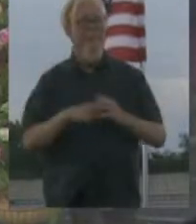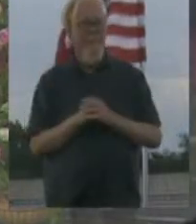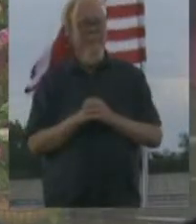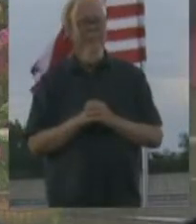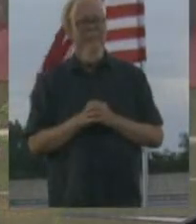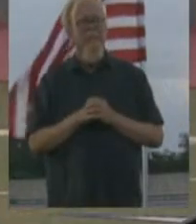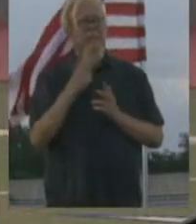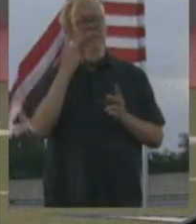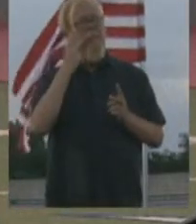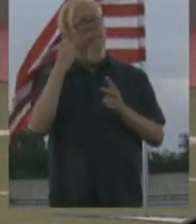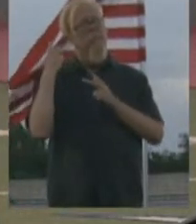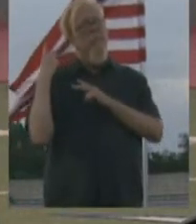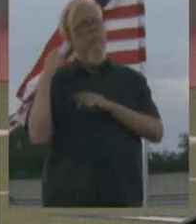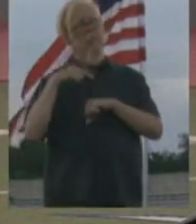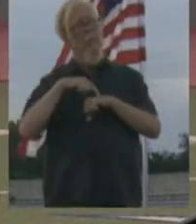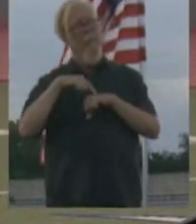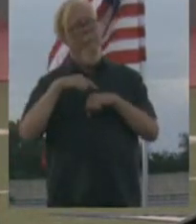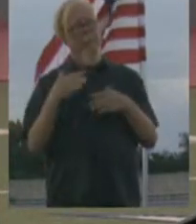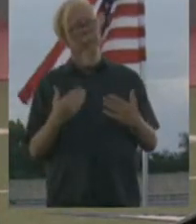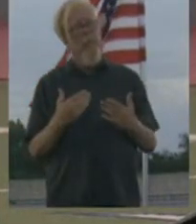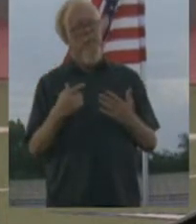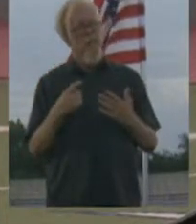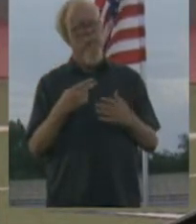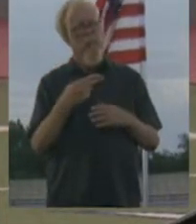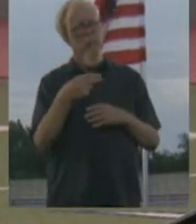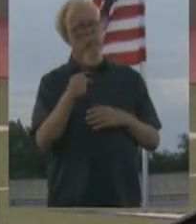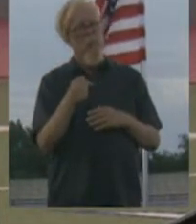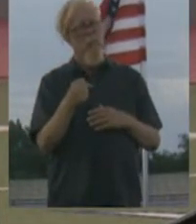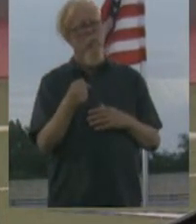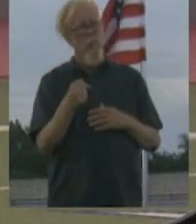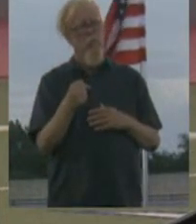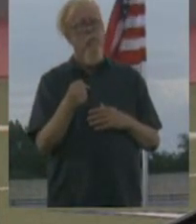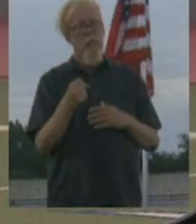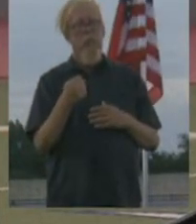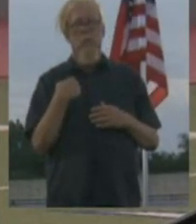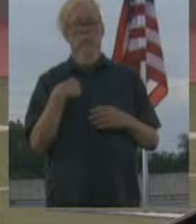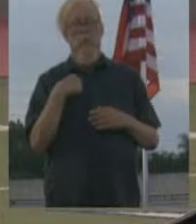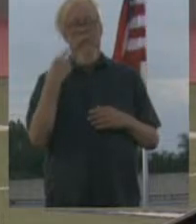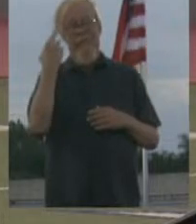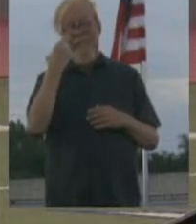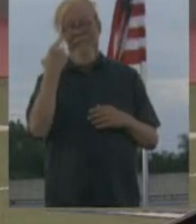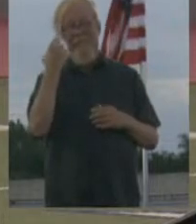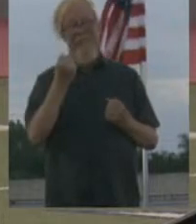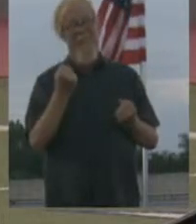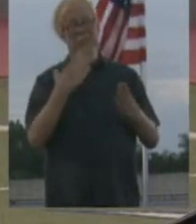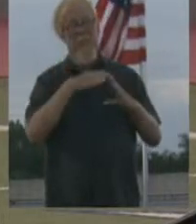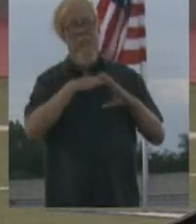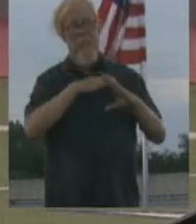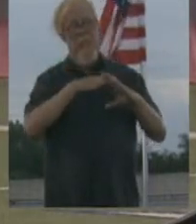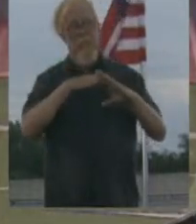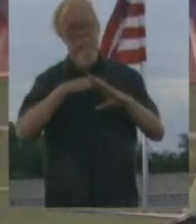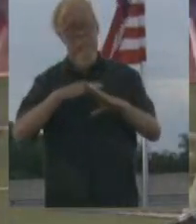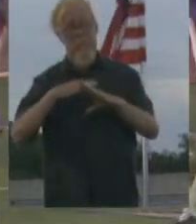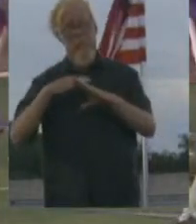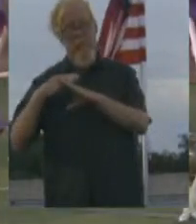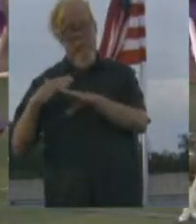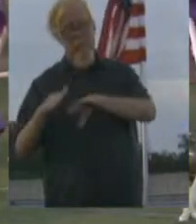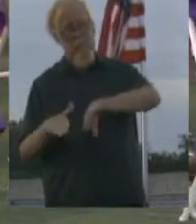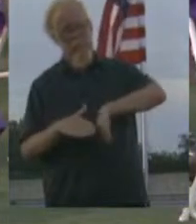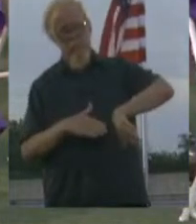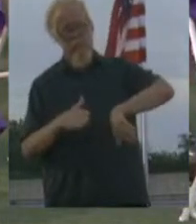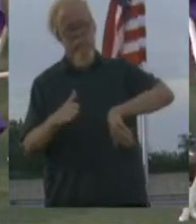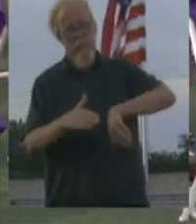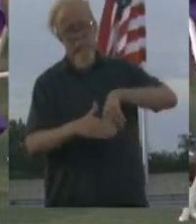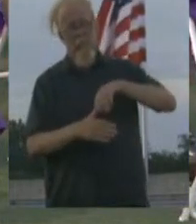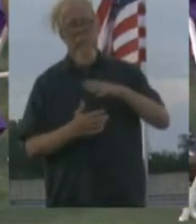Looking back at my time spent here at Brack, I've realized that school has been a stressful obstacle we've all had to overcome. Continuing our education